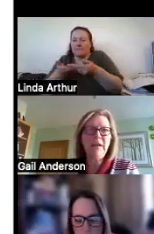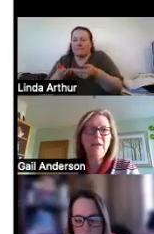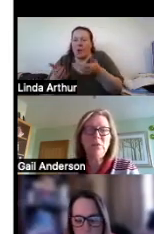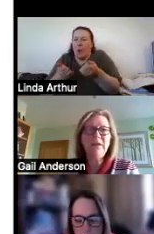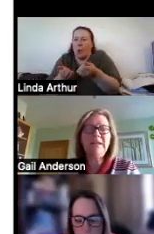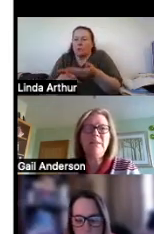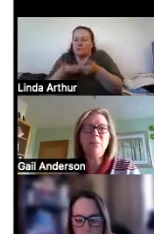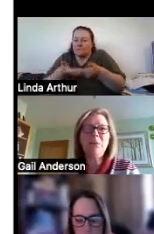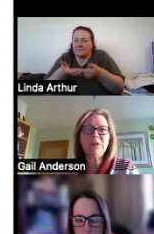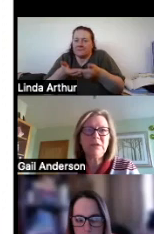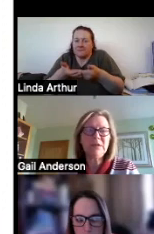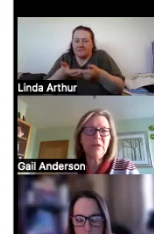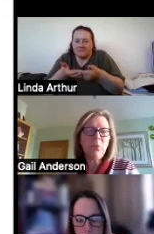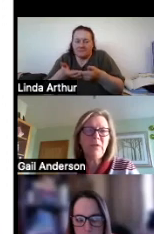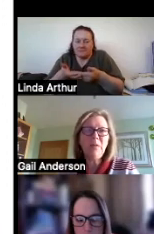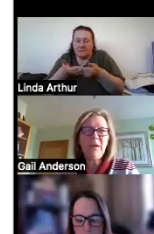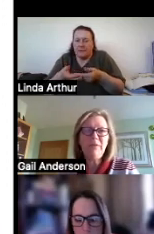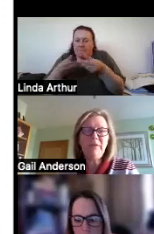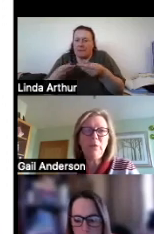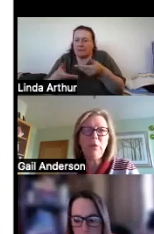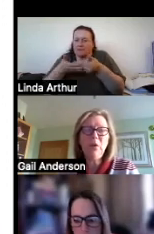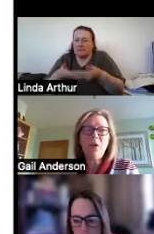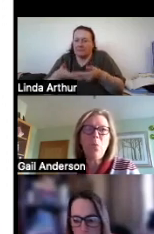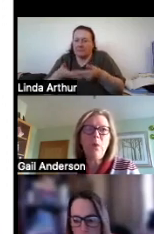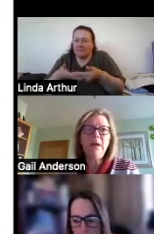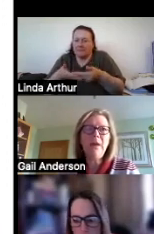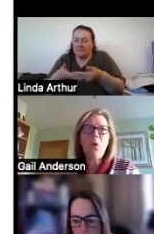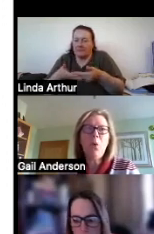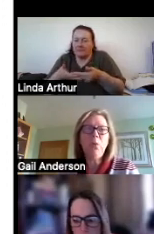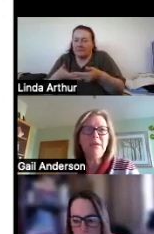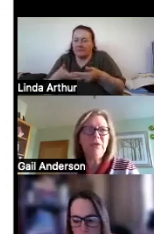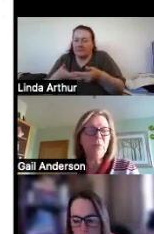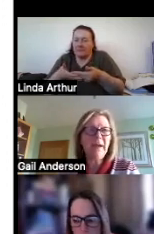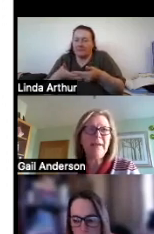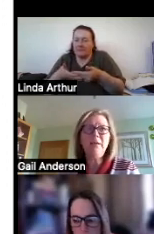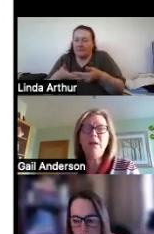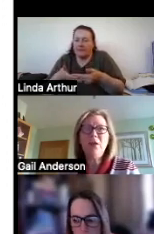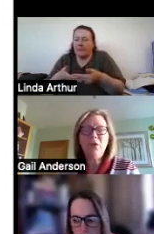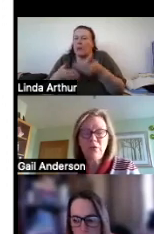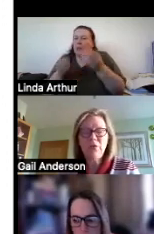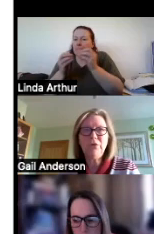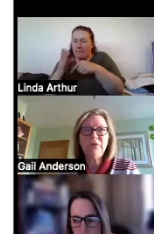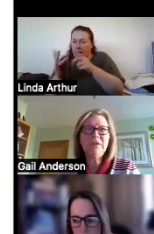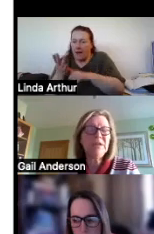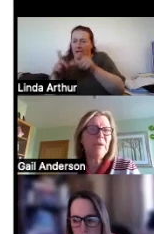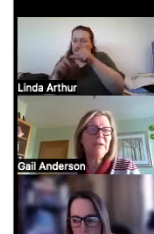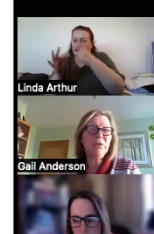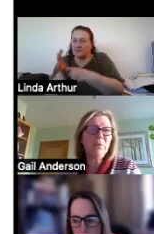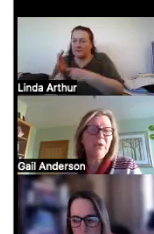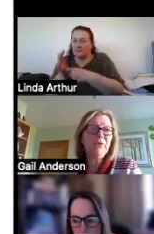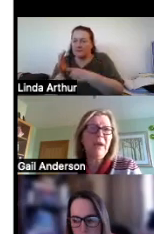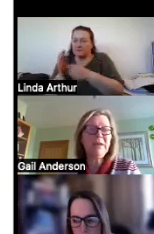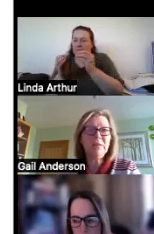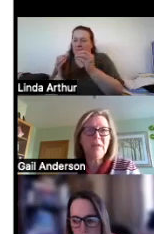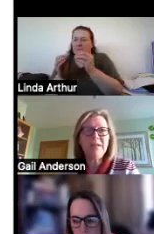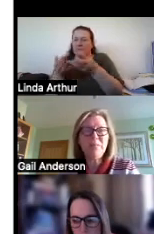in. So the deeper muscles within the pelvic floor will hold in your bladder, your uterus, as well as your bowel